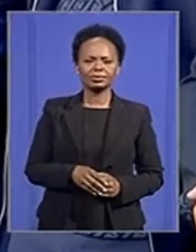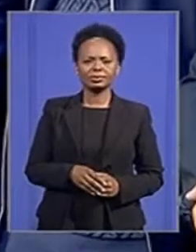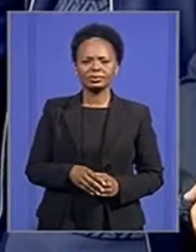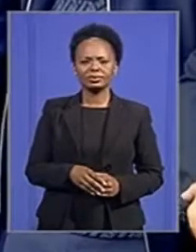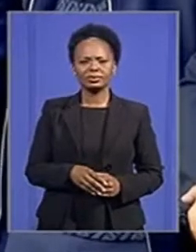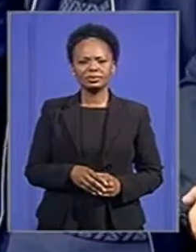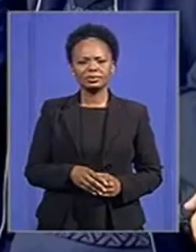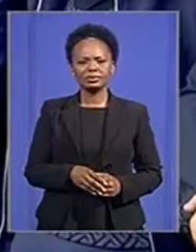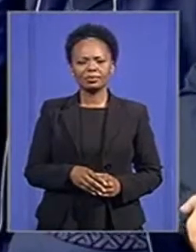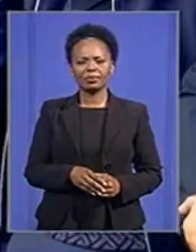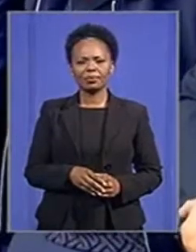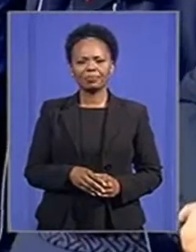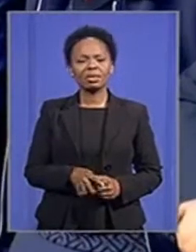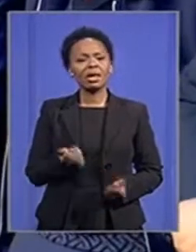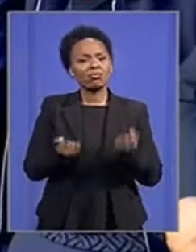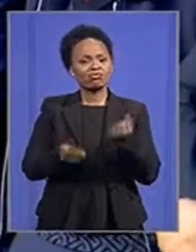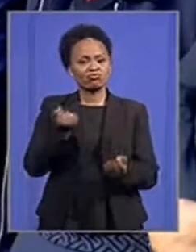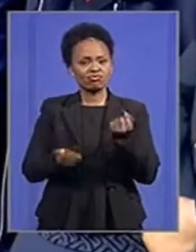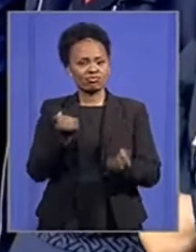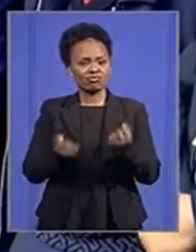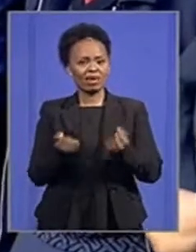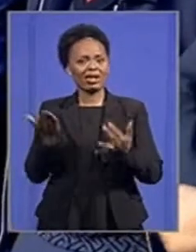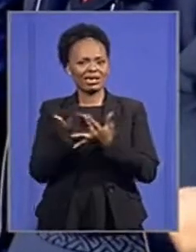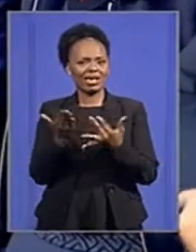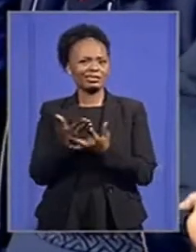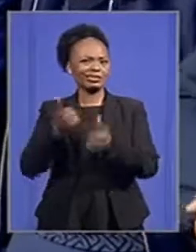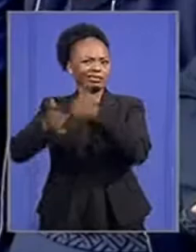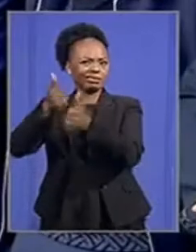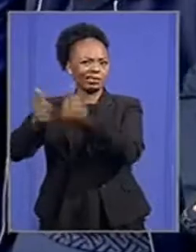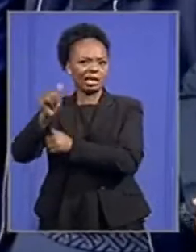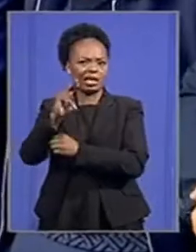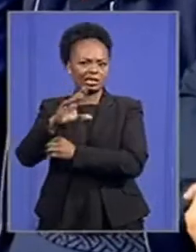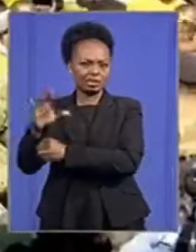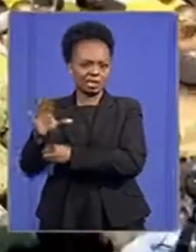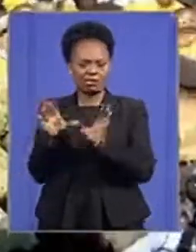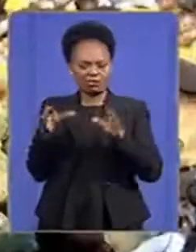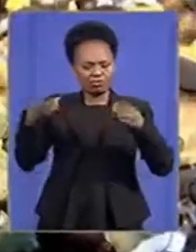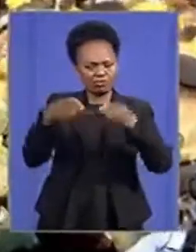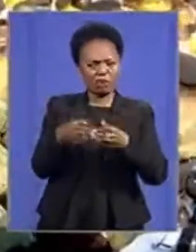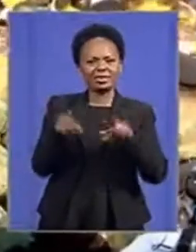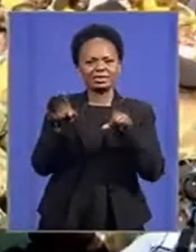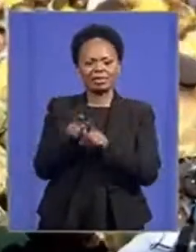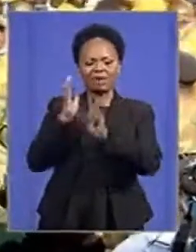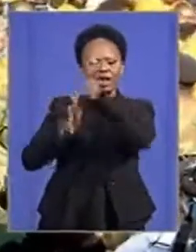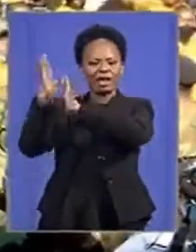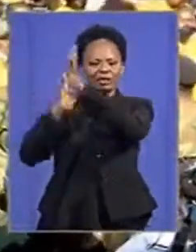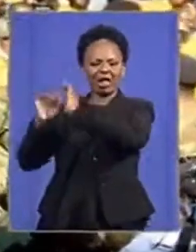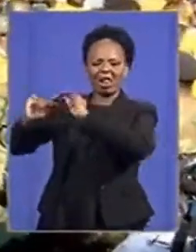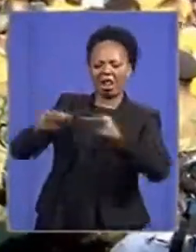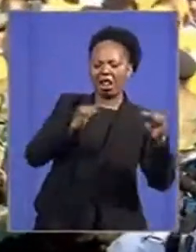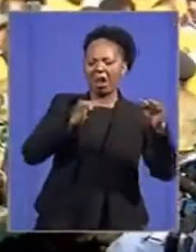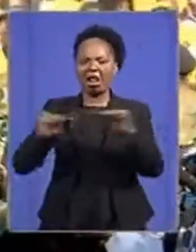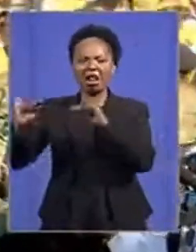Kwa ntle ga dikgetse tsa sešweng tsa bonweenwee tsa baeteledipele ba ANC, mokgatlho ka bo one o ntse o na le histori ya dikgogakgogano